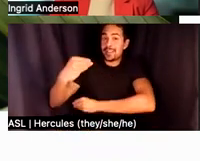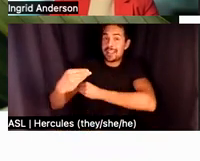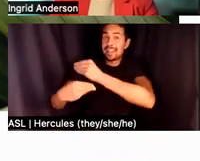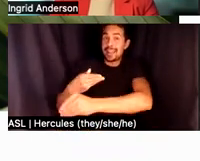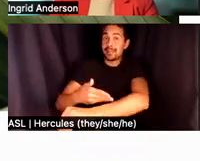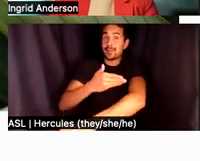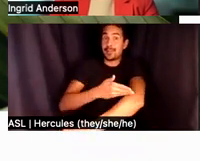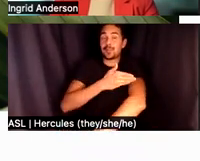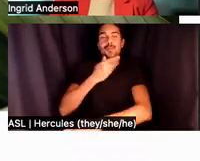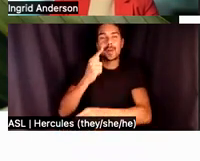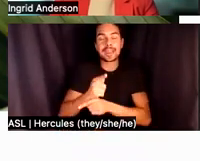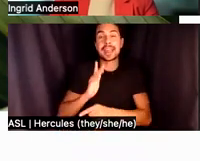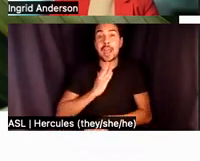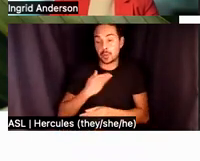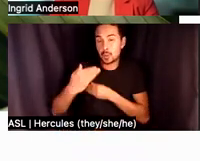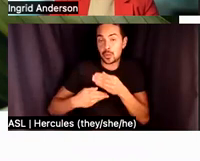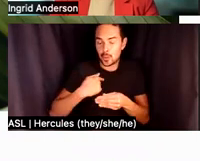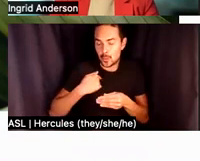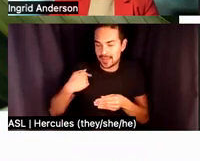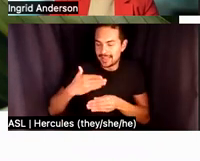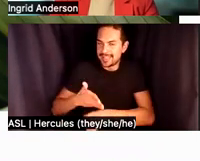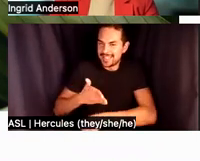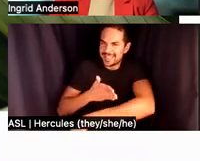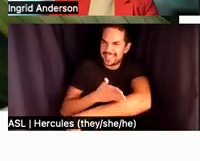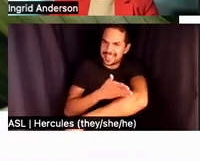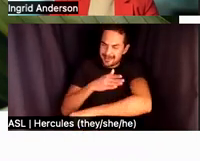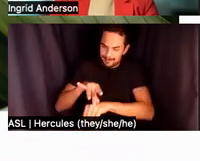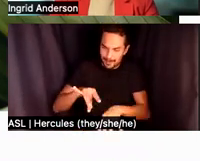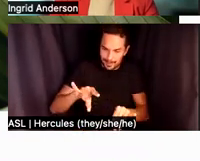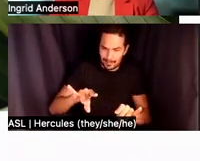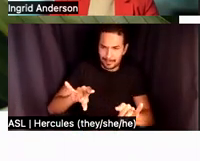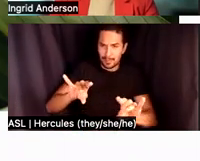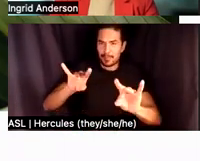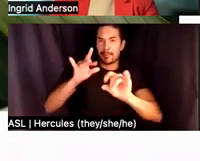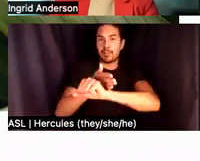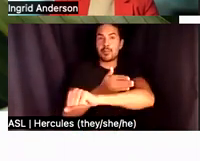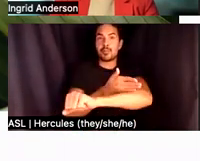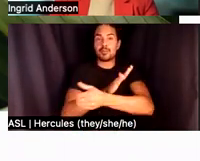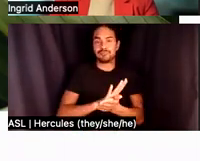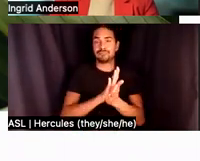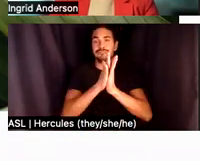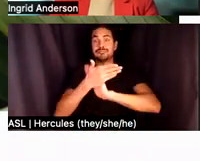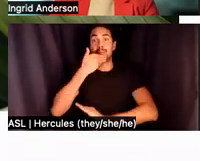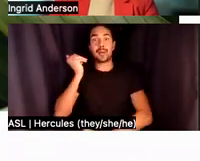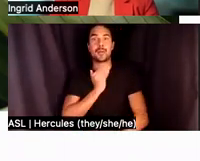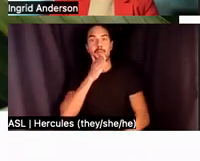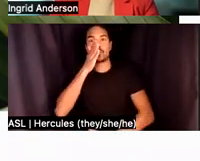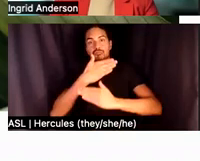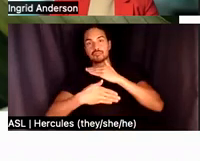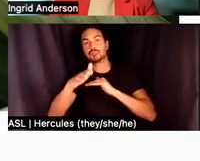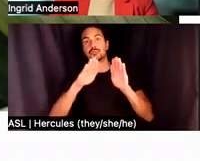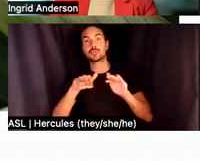the pieces a little bit more, making the connections, wanting more for our children. And that's what comes up too in